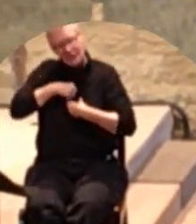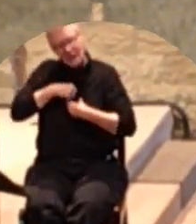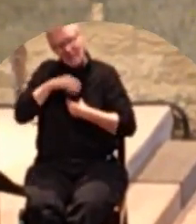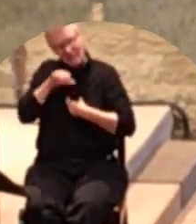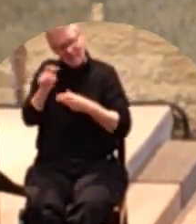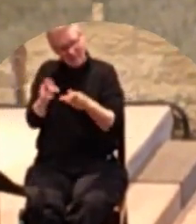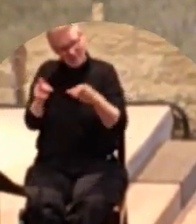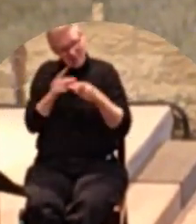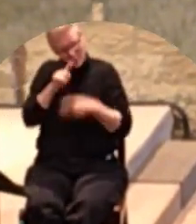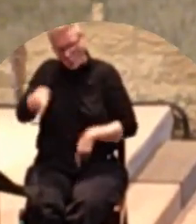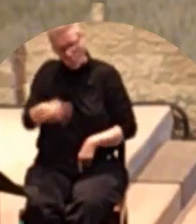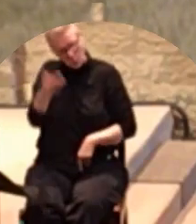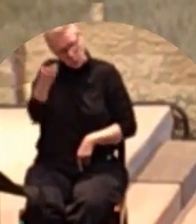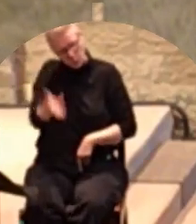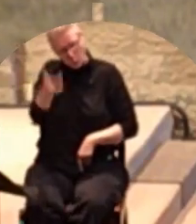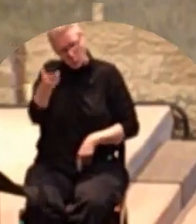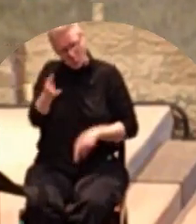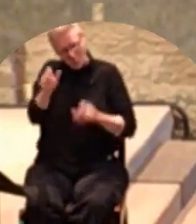you can go.